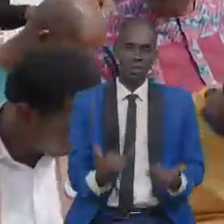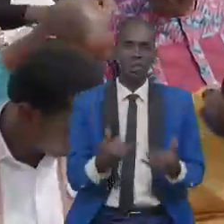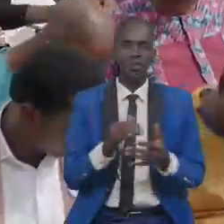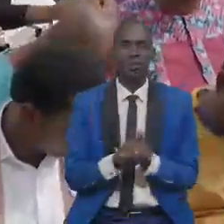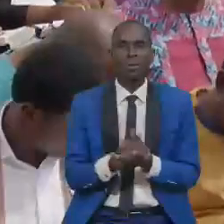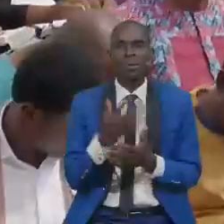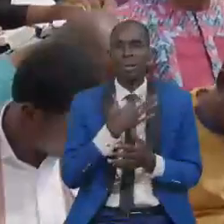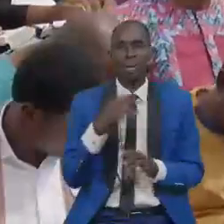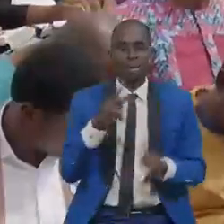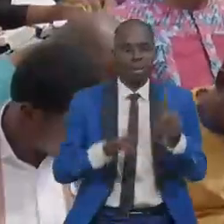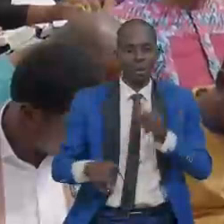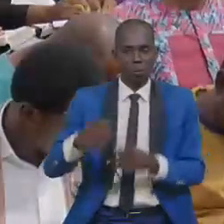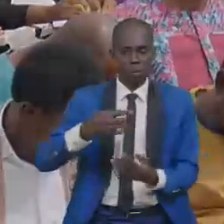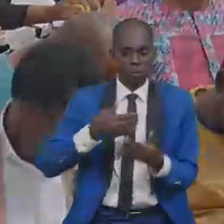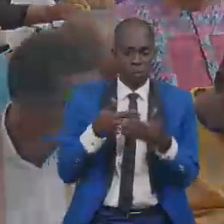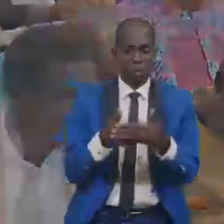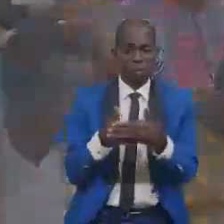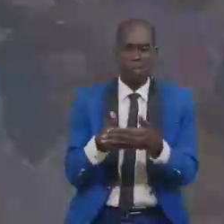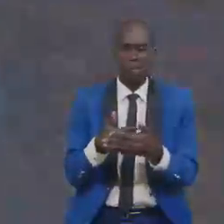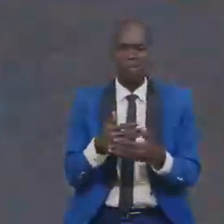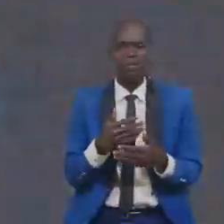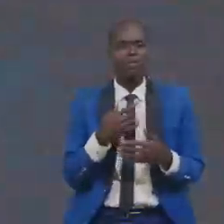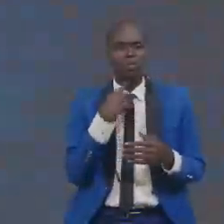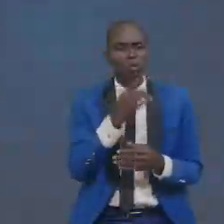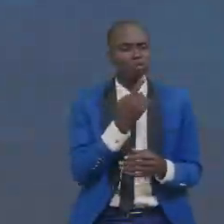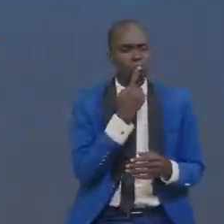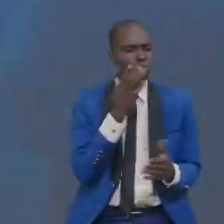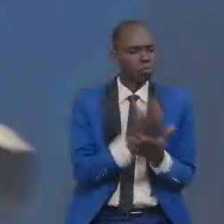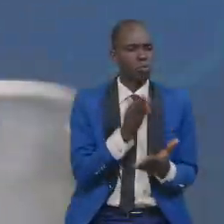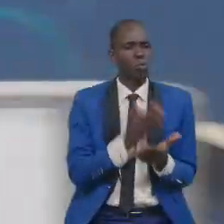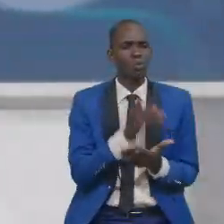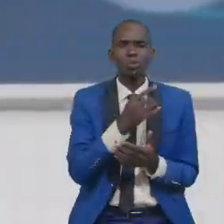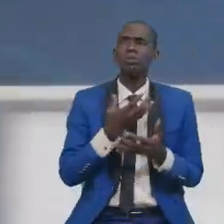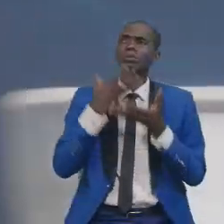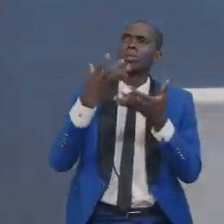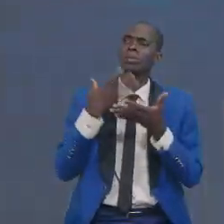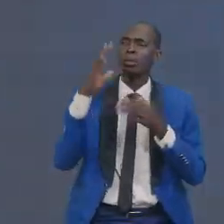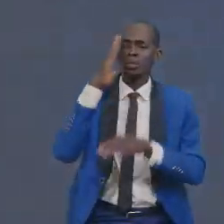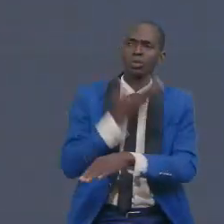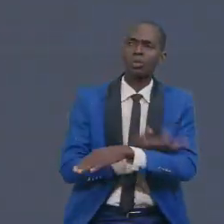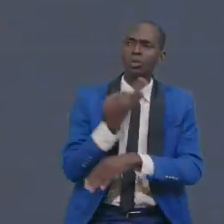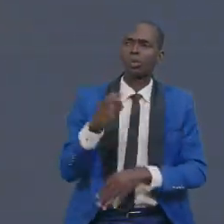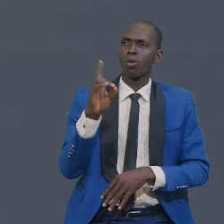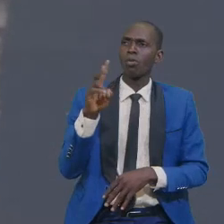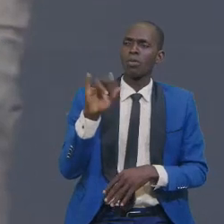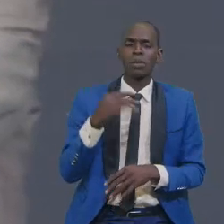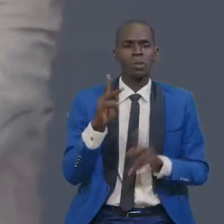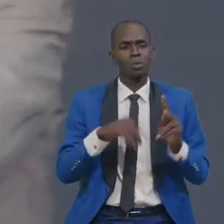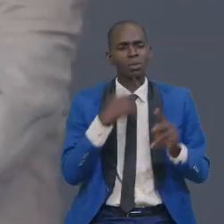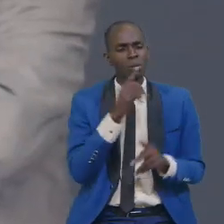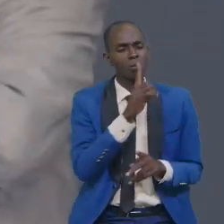the people allowed they shouted him down you know sometimes when you're calling upon the Lord